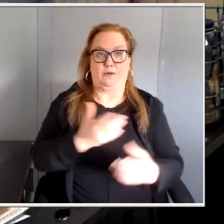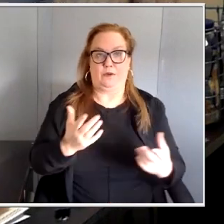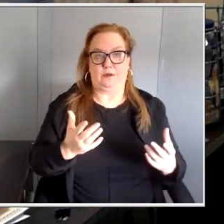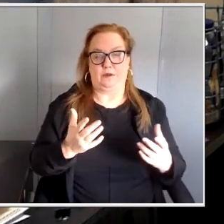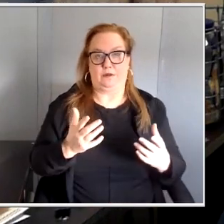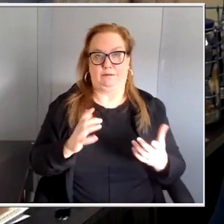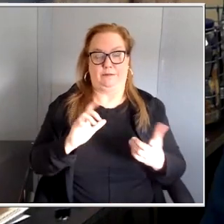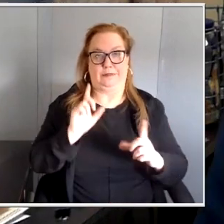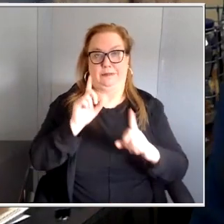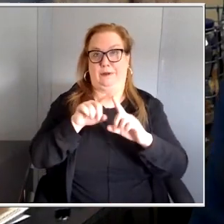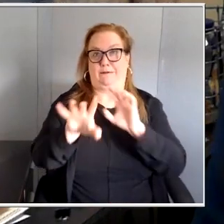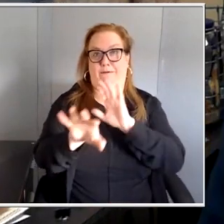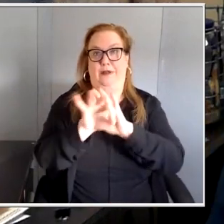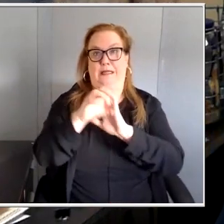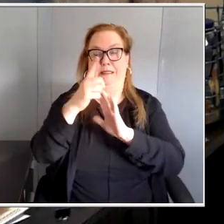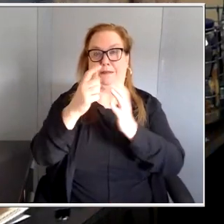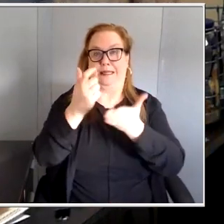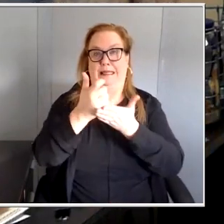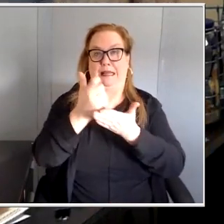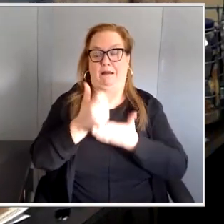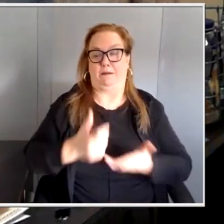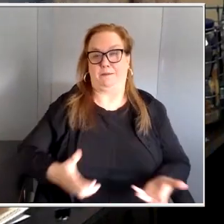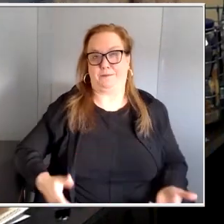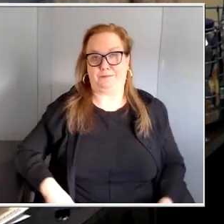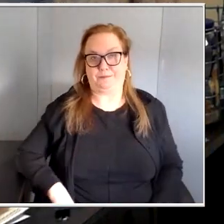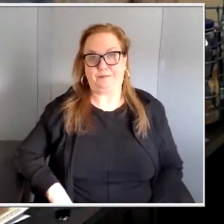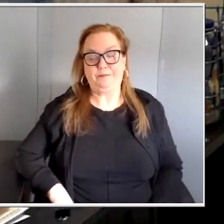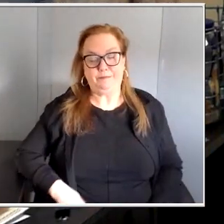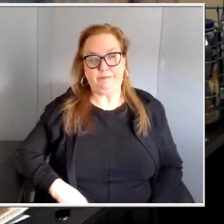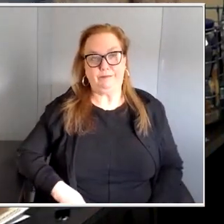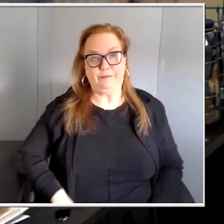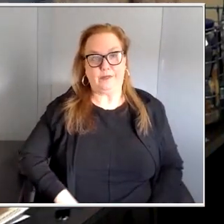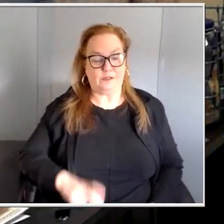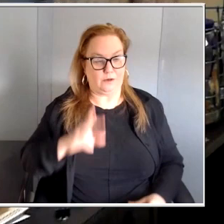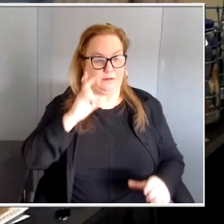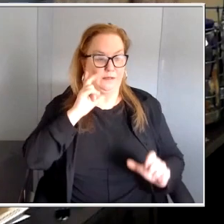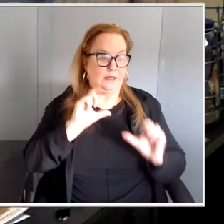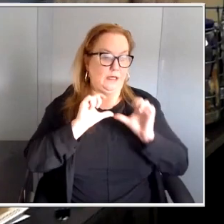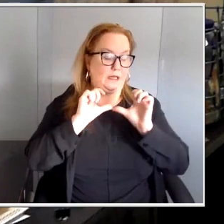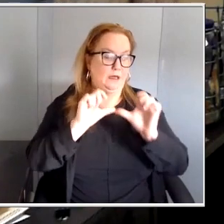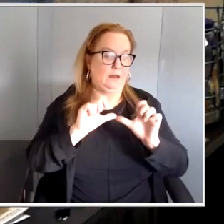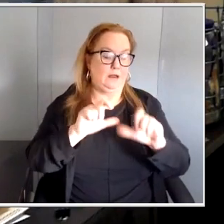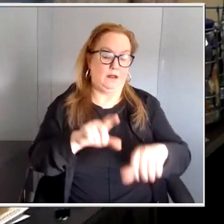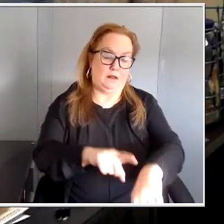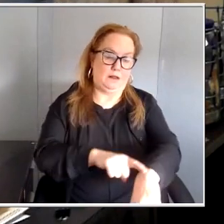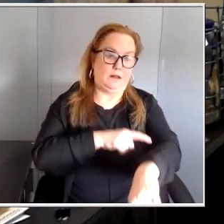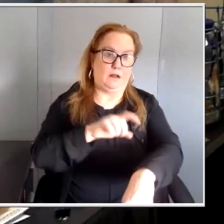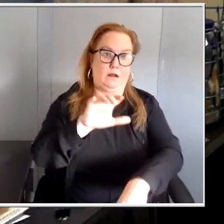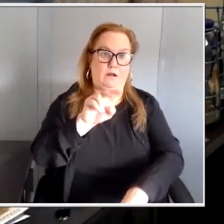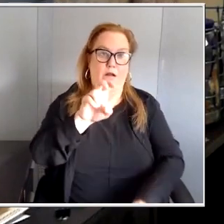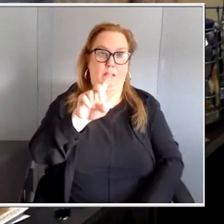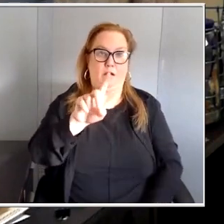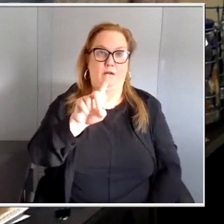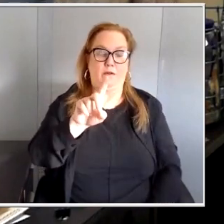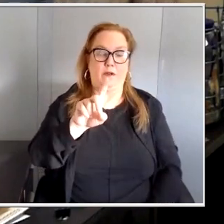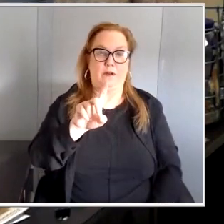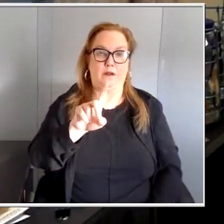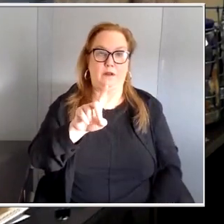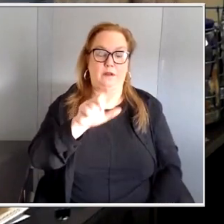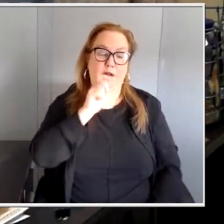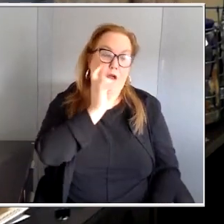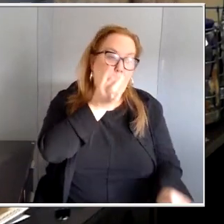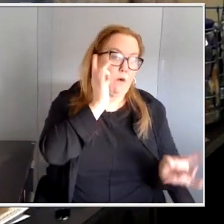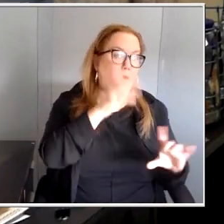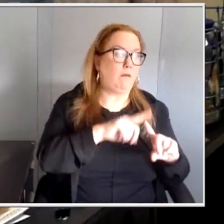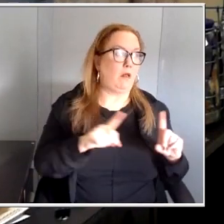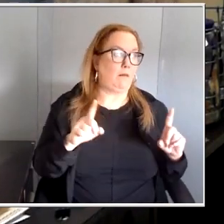find something to assist in that. So I've seen plenty of what I call long COVID, and not horrible, but